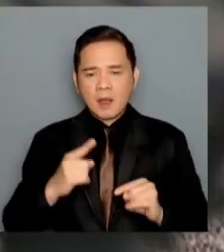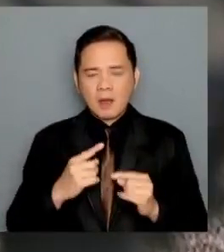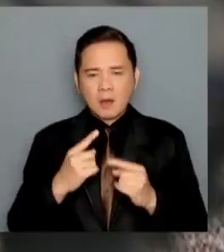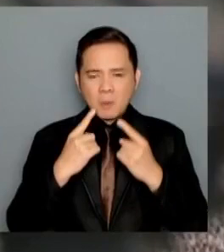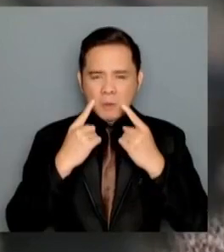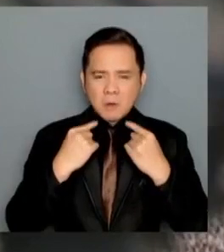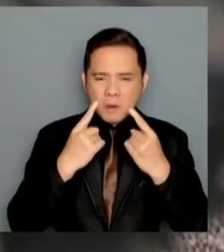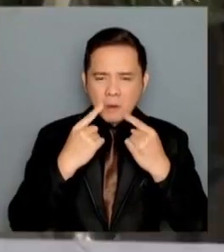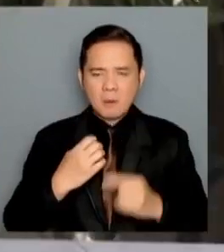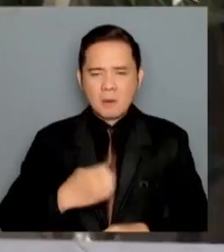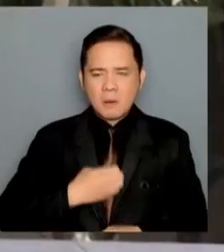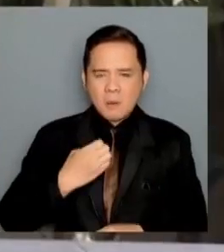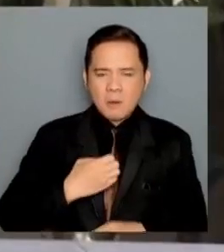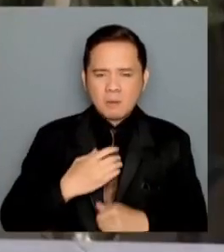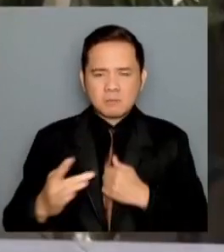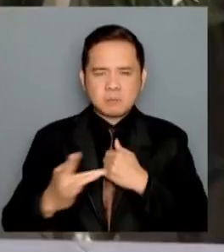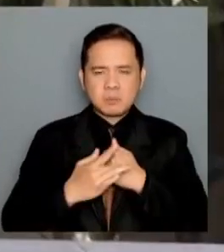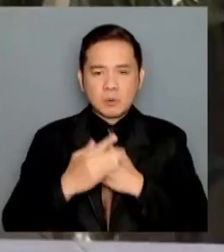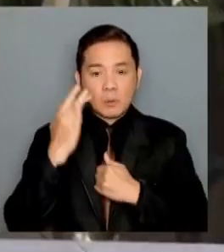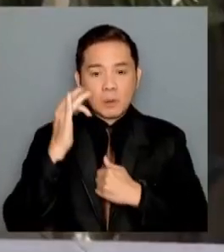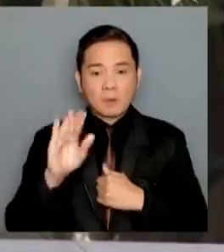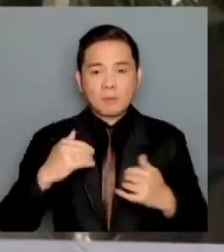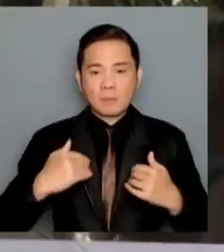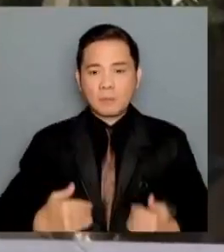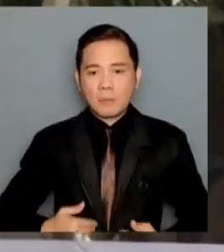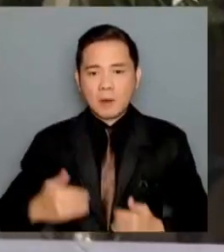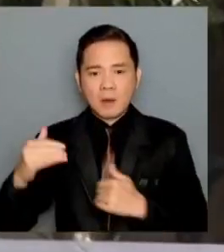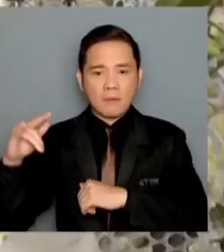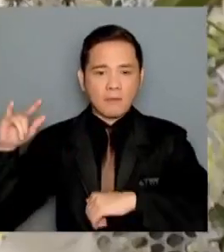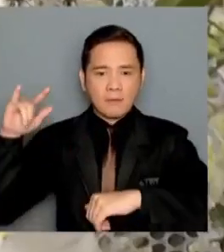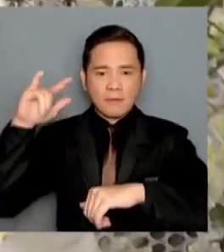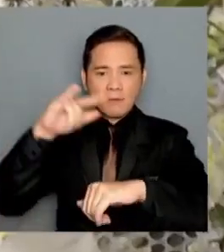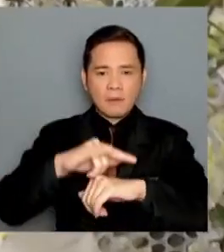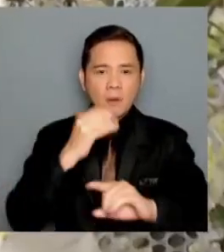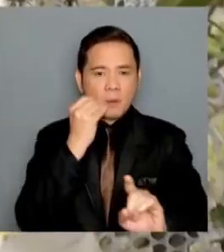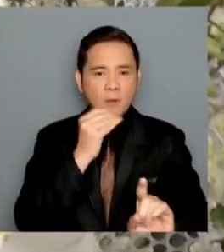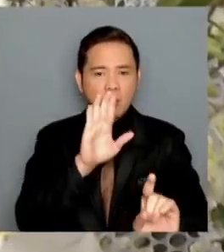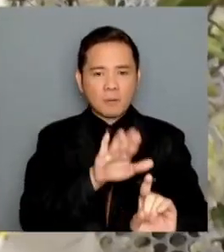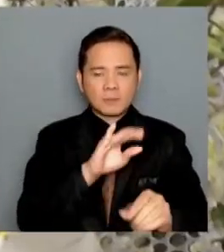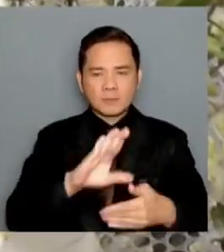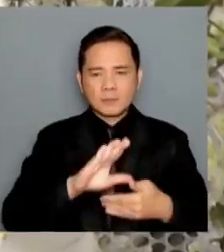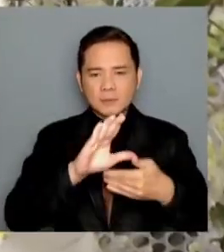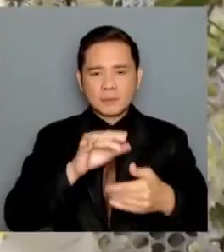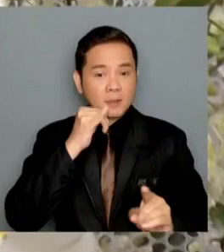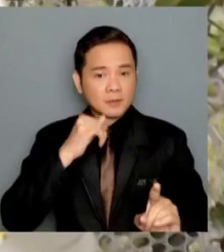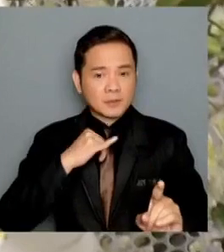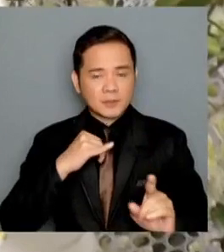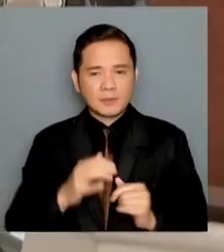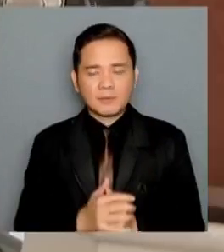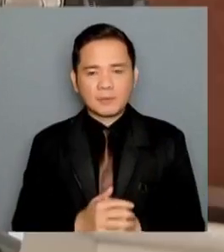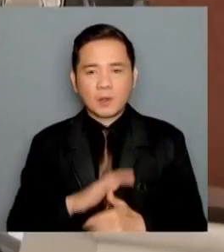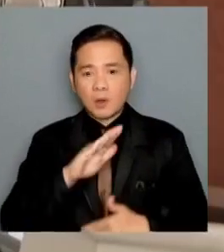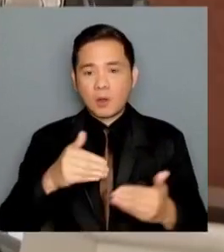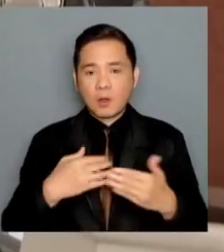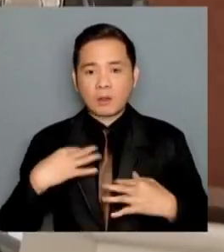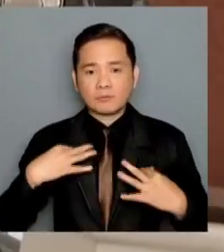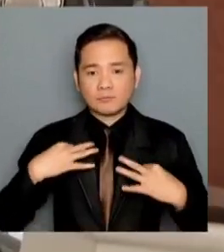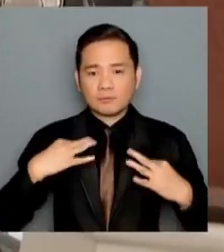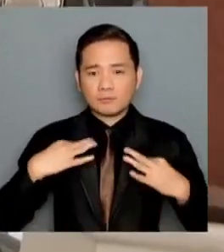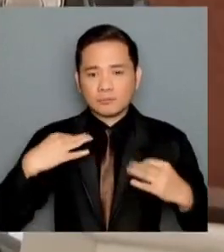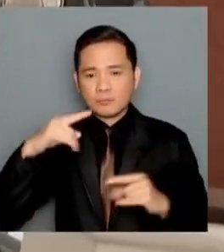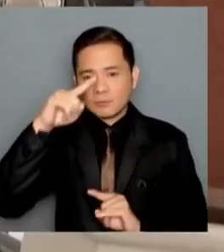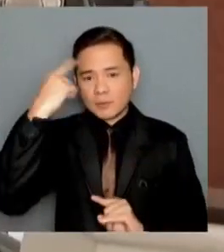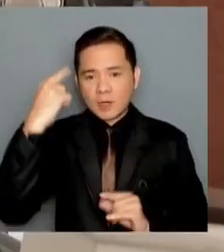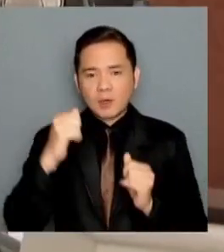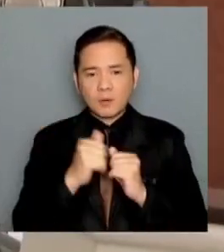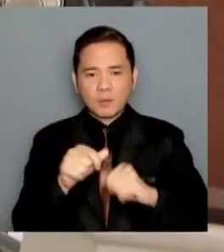his body was flown home to Zamboanga yesterday. The grieving loved ones all wore a black shirt and a black armband.